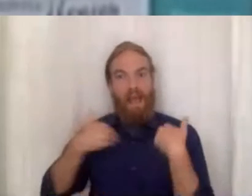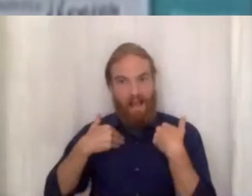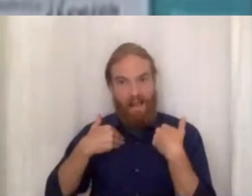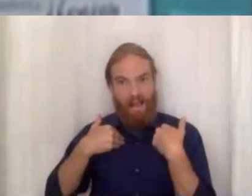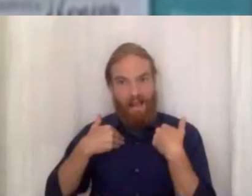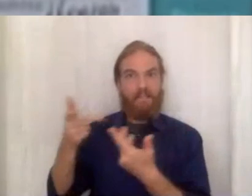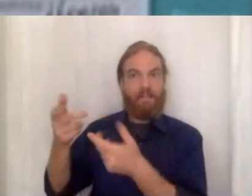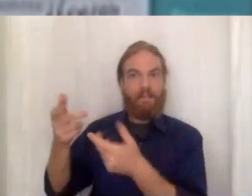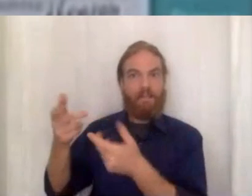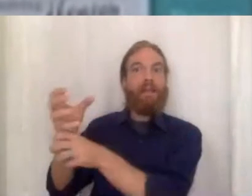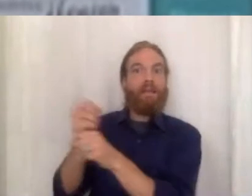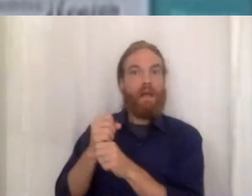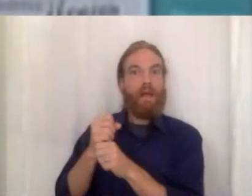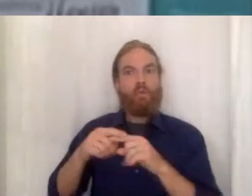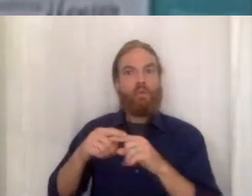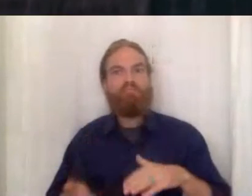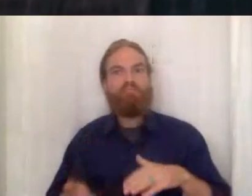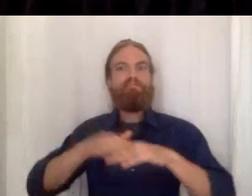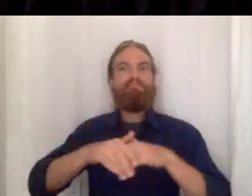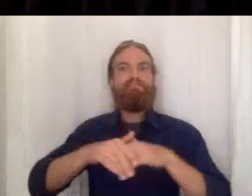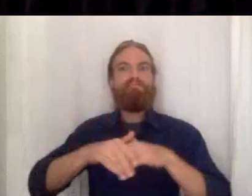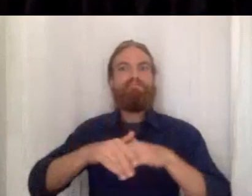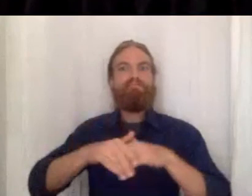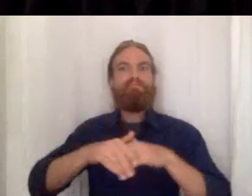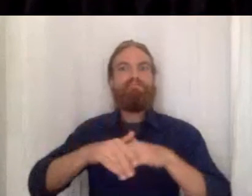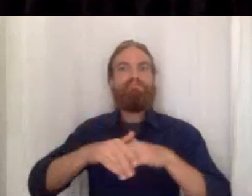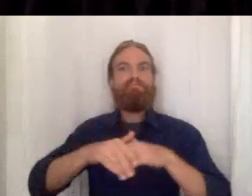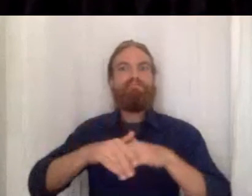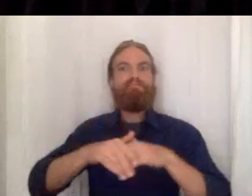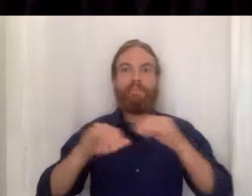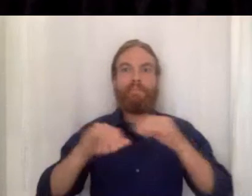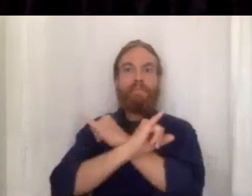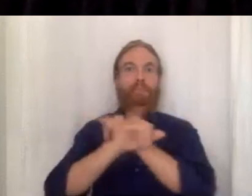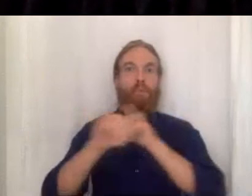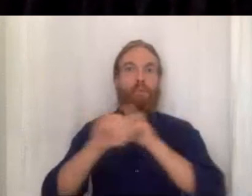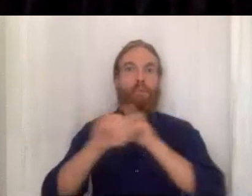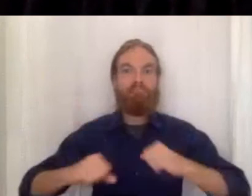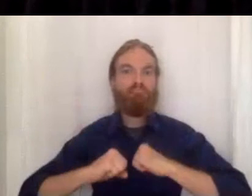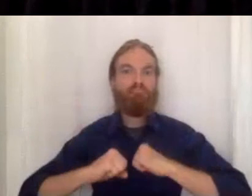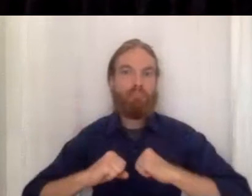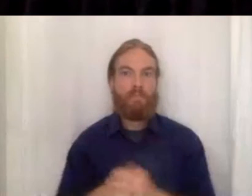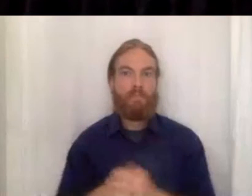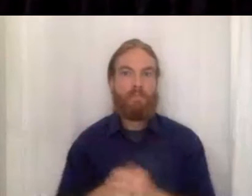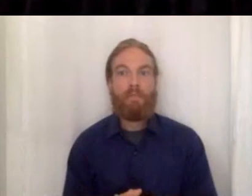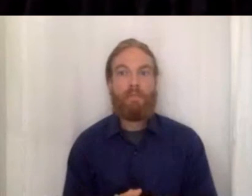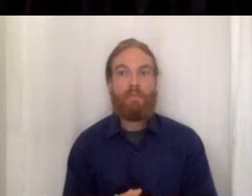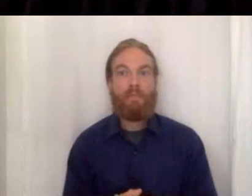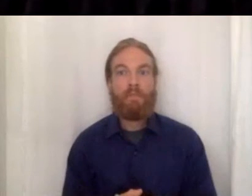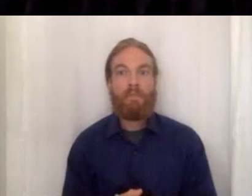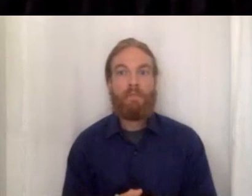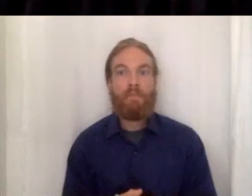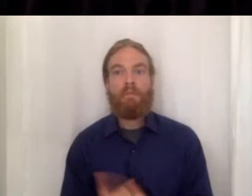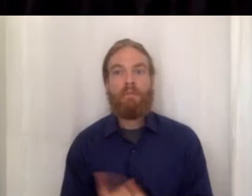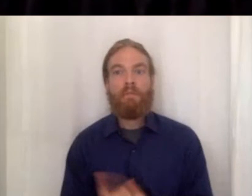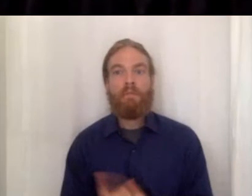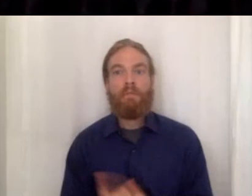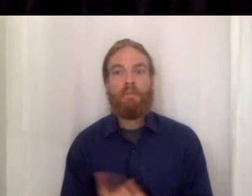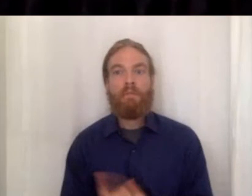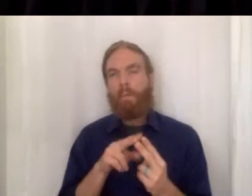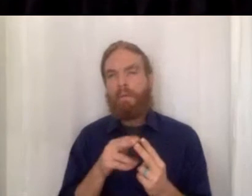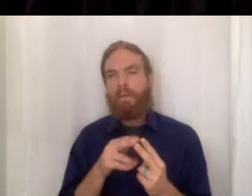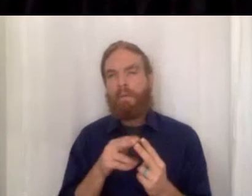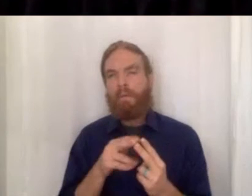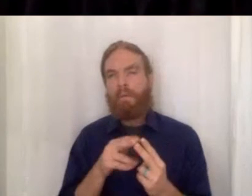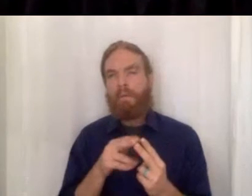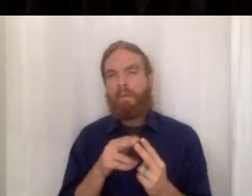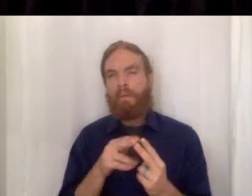So I just have a couple of more things, not COVID related. Okay. So thank you, Dr. Thanks, Johnson. Dr.